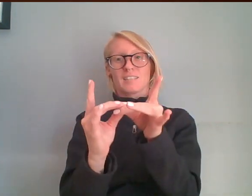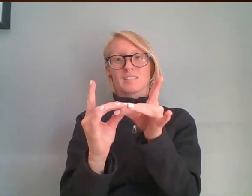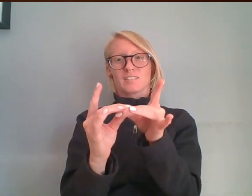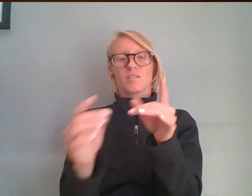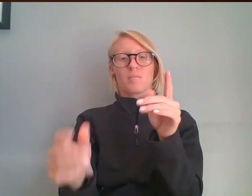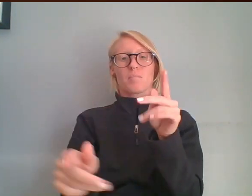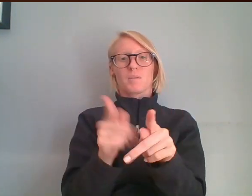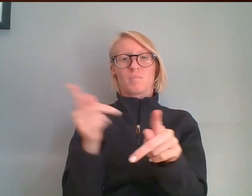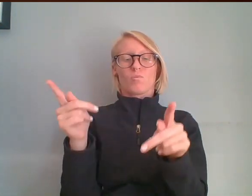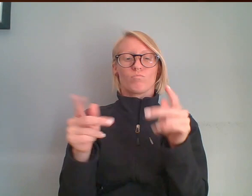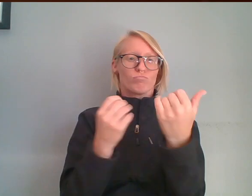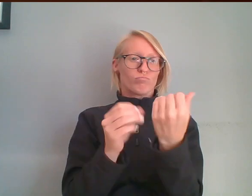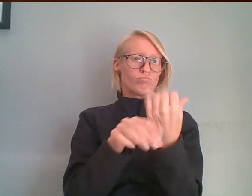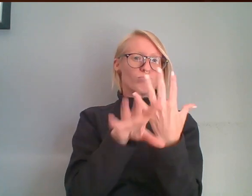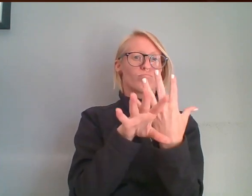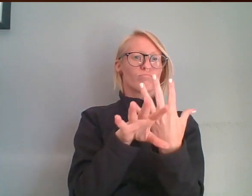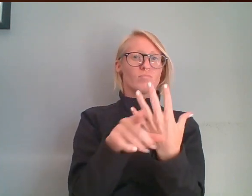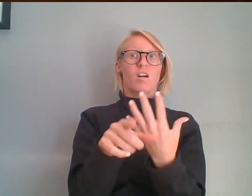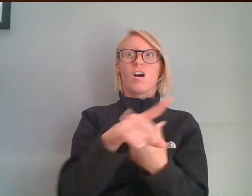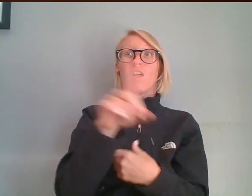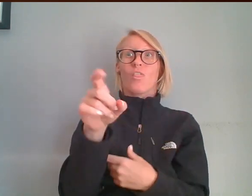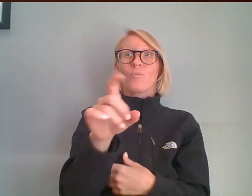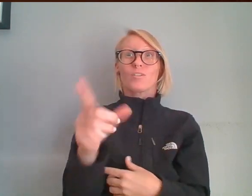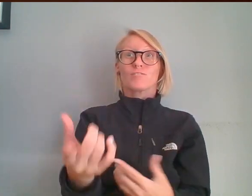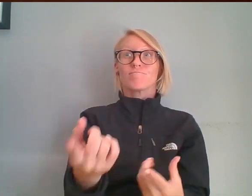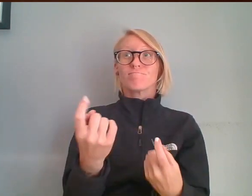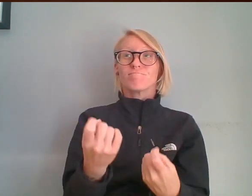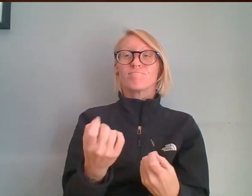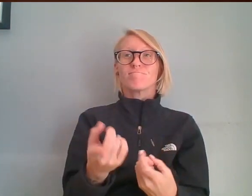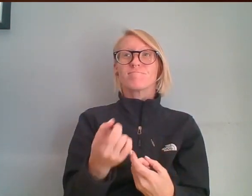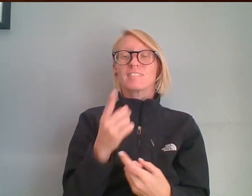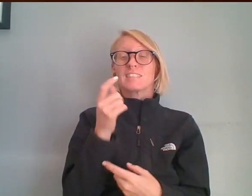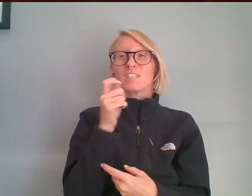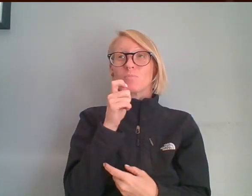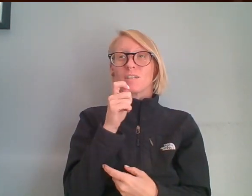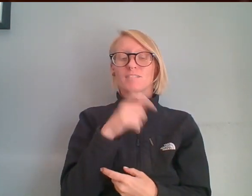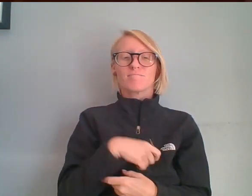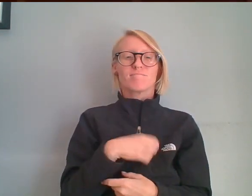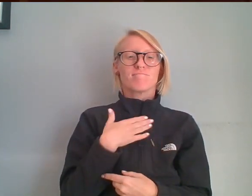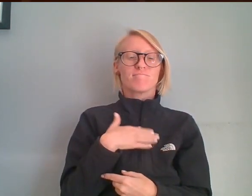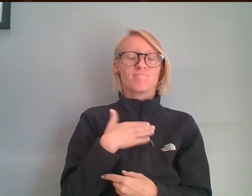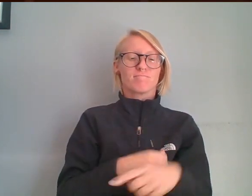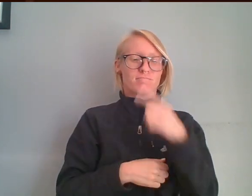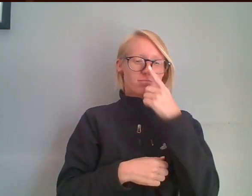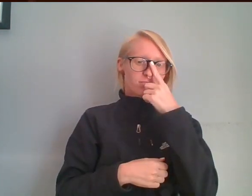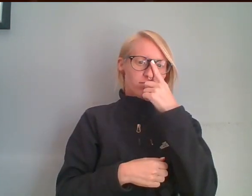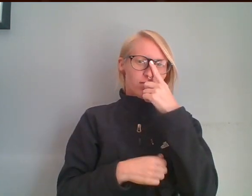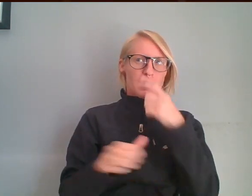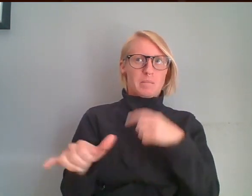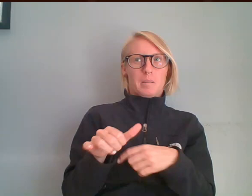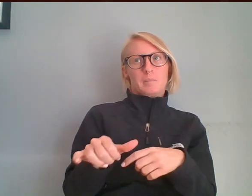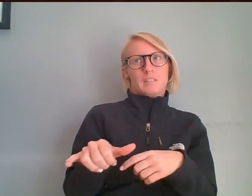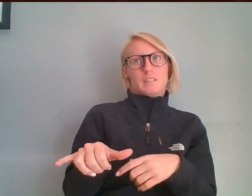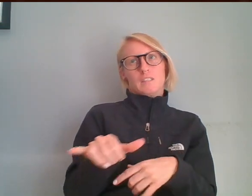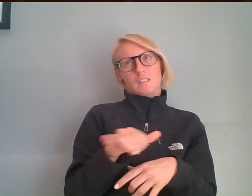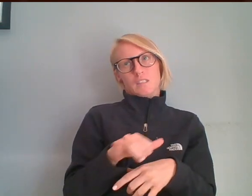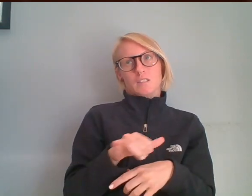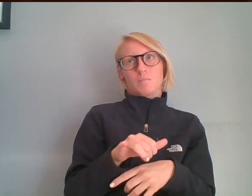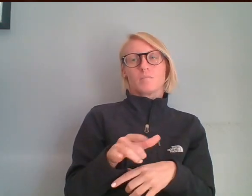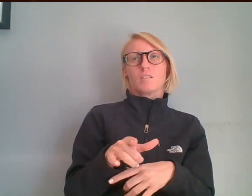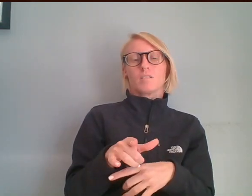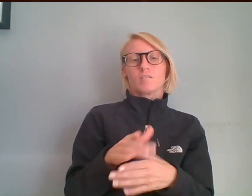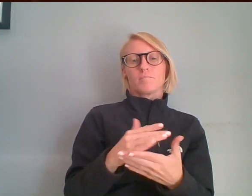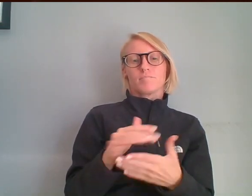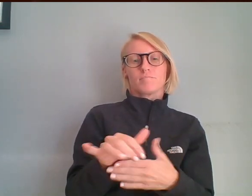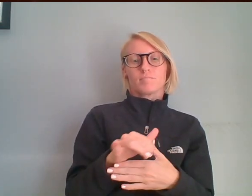questions? Who you're pointing? Oh, I've got to look for where the mic is. Yes, please. This may be similar to the first question, Sure. but I do a lot of